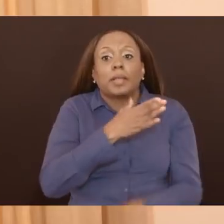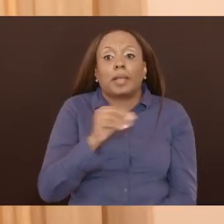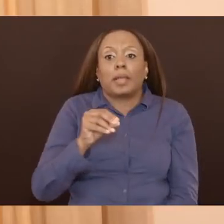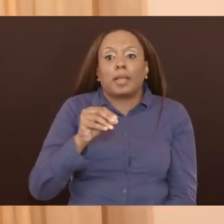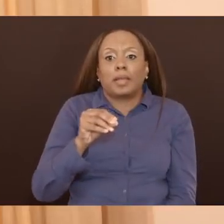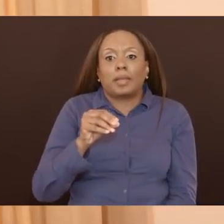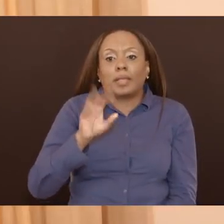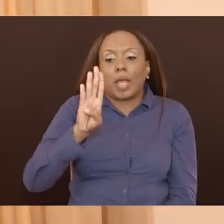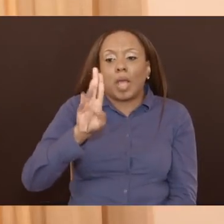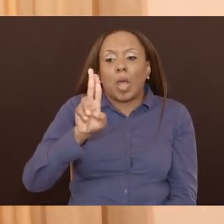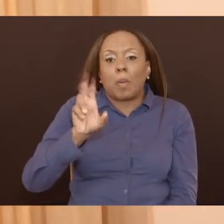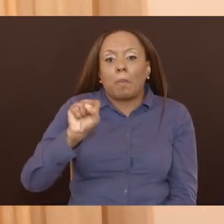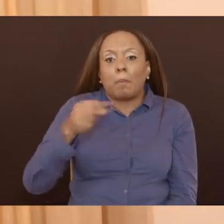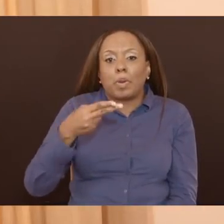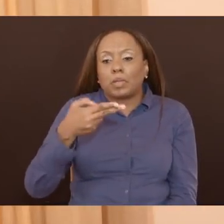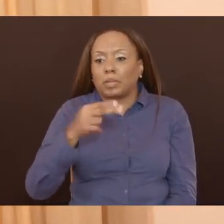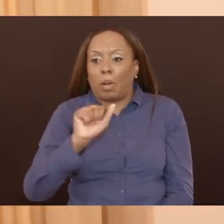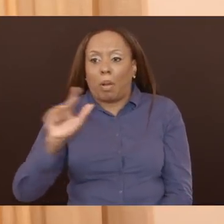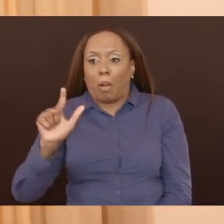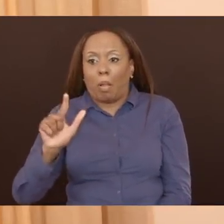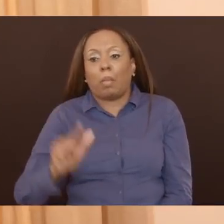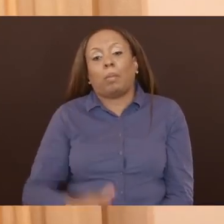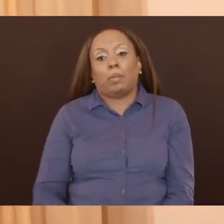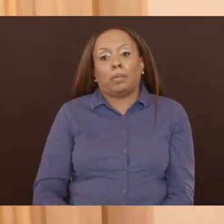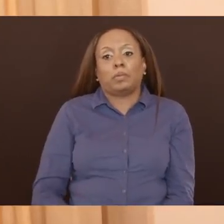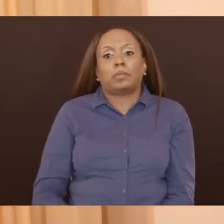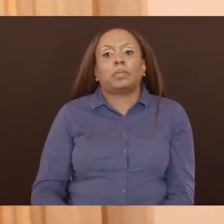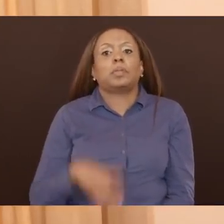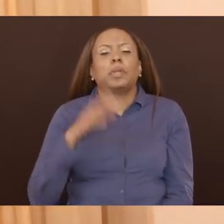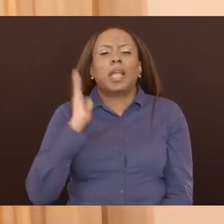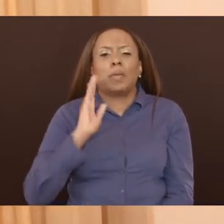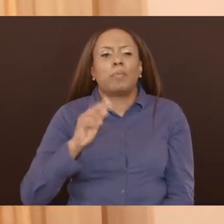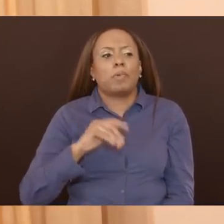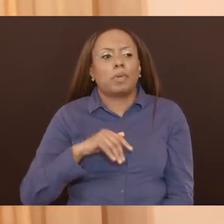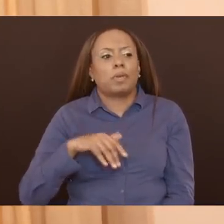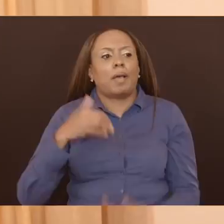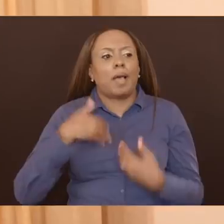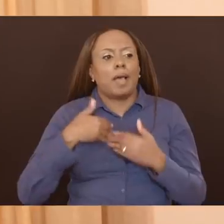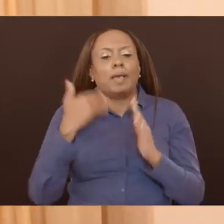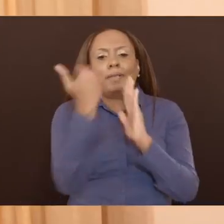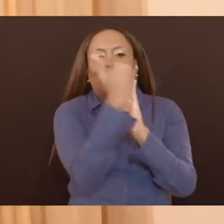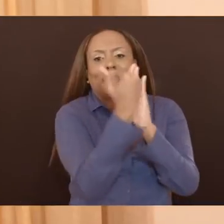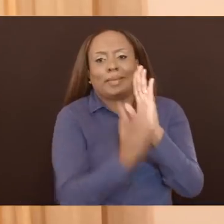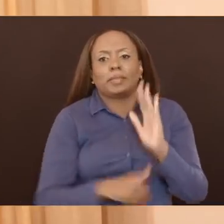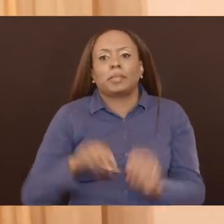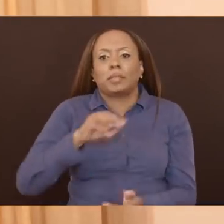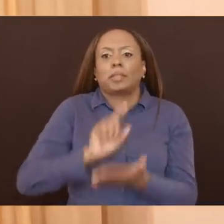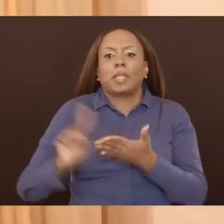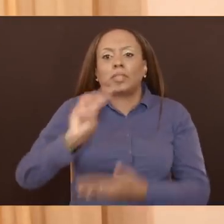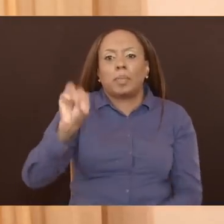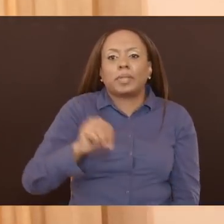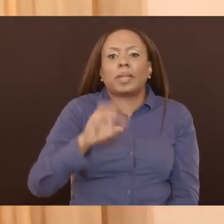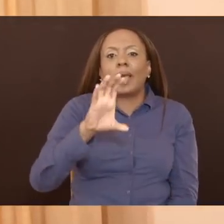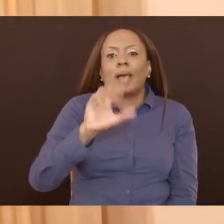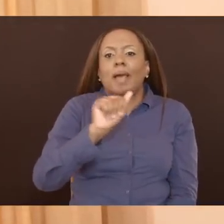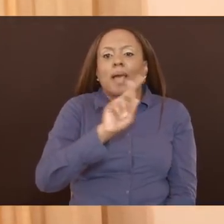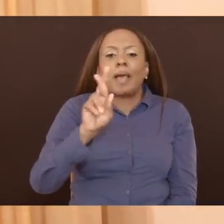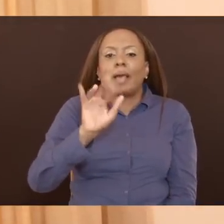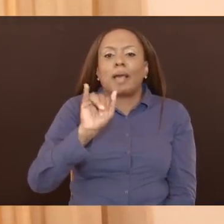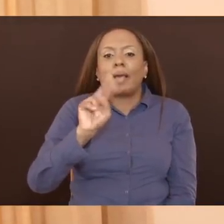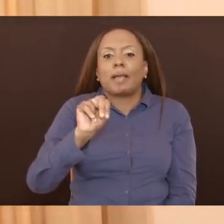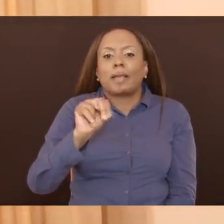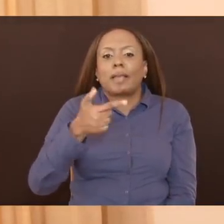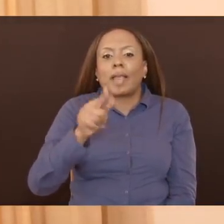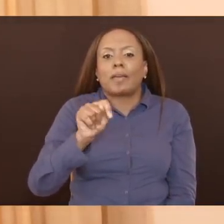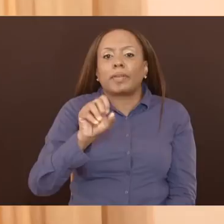James. Then we go, and the list will go out on Monday, Carrington Village and Ellerton. And I can go